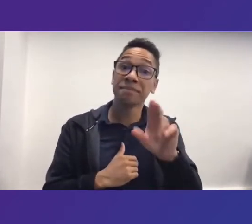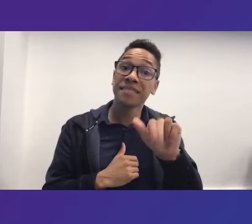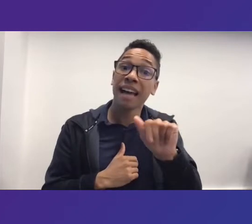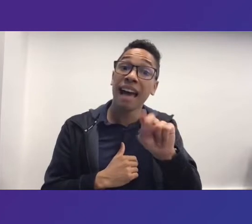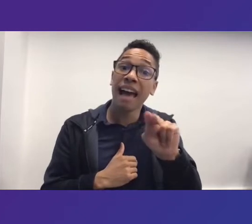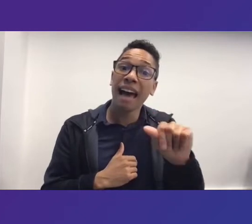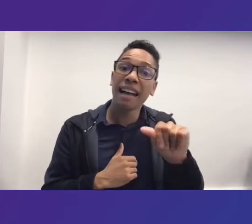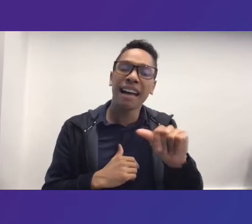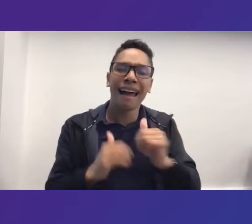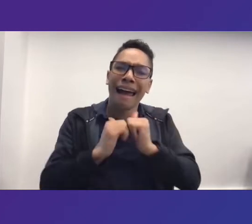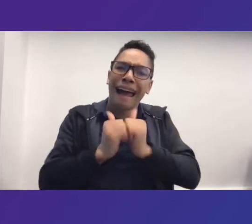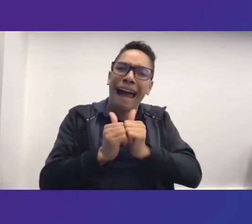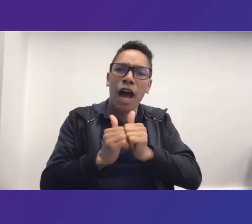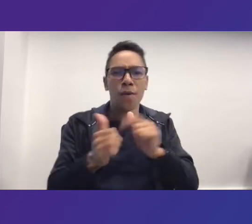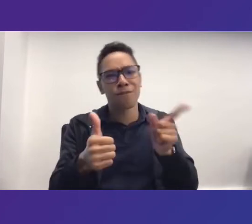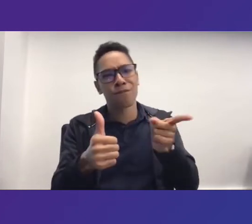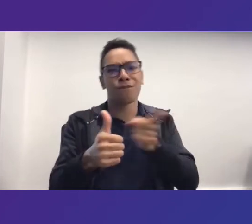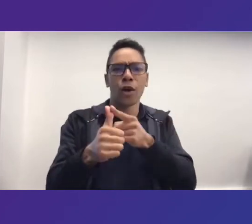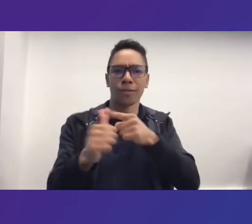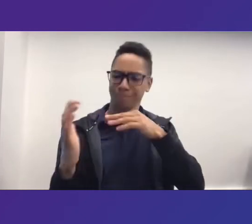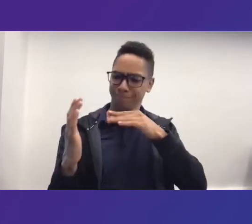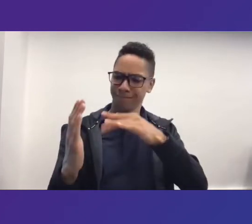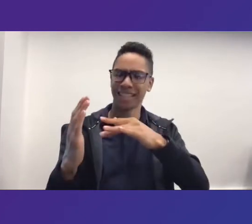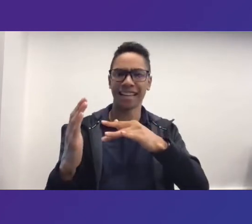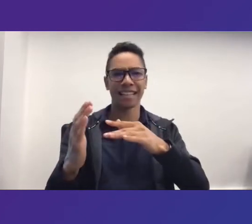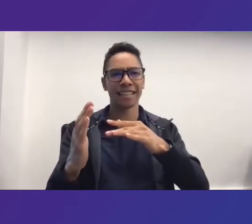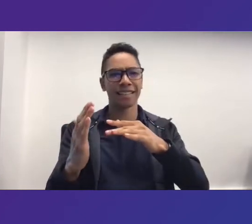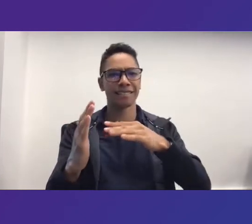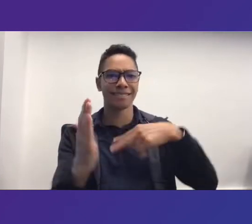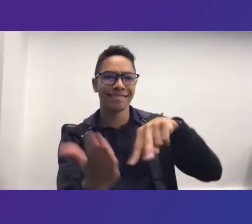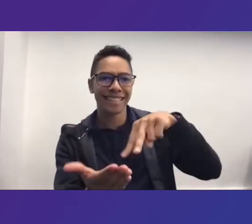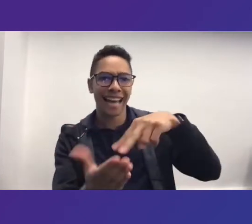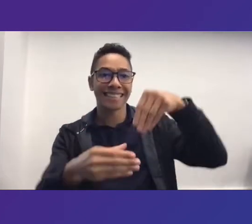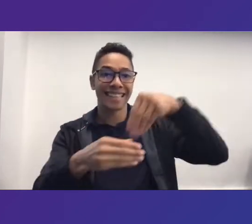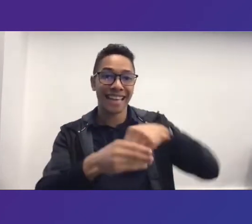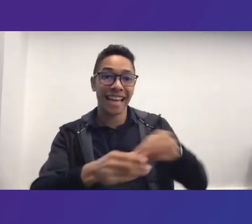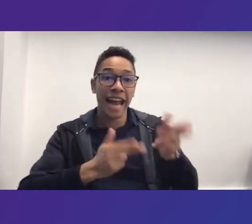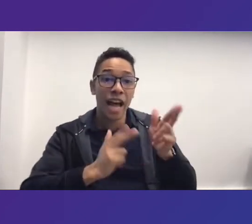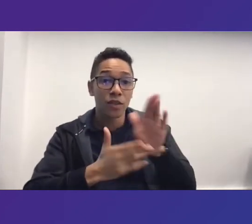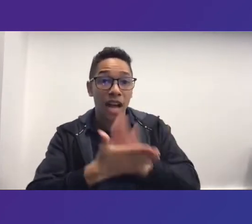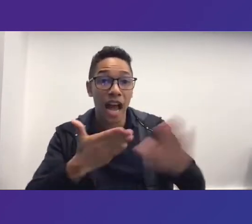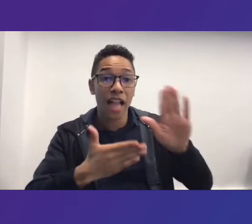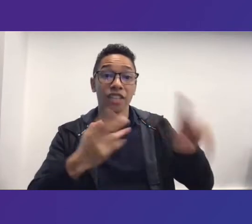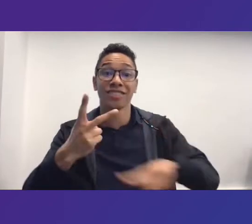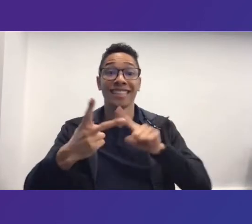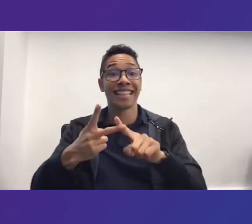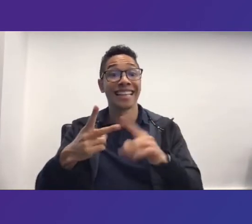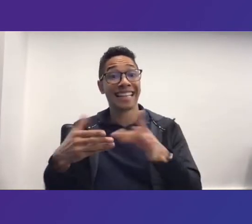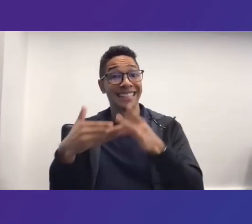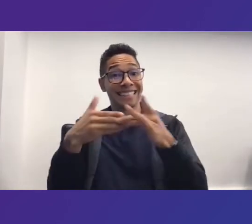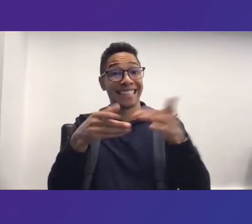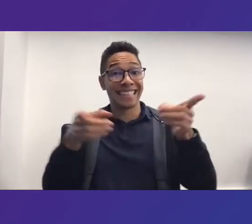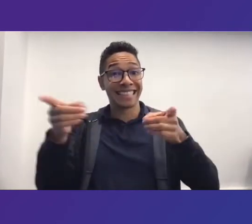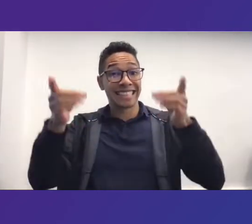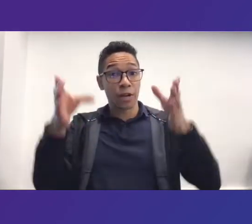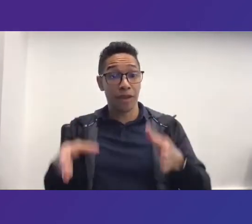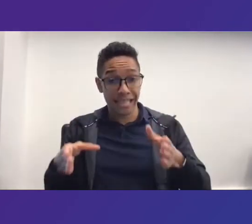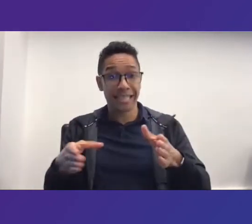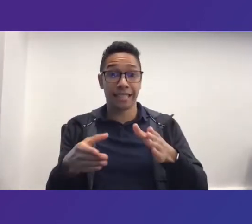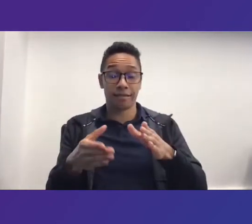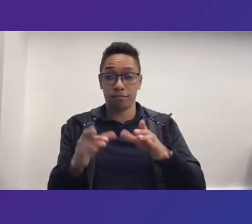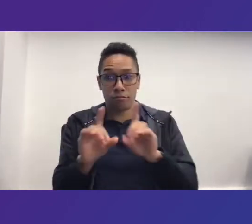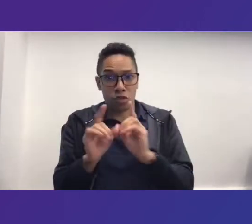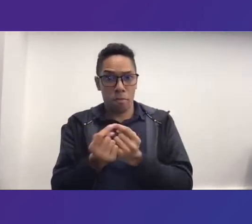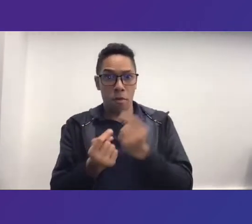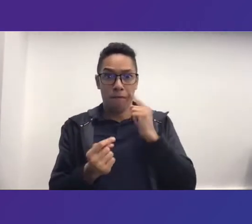has first studying dance at Hunter and directing the Department of